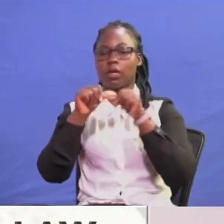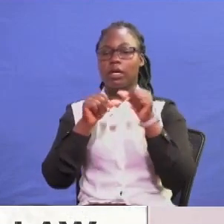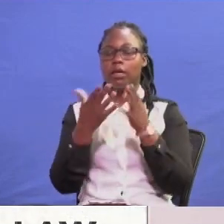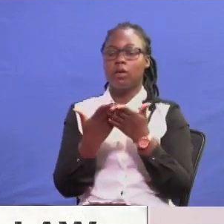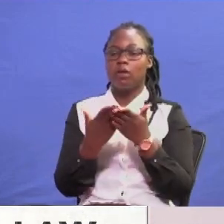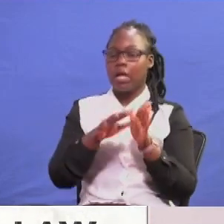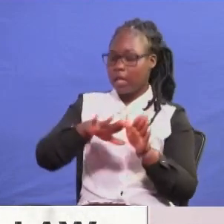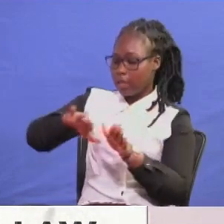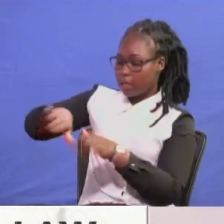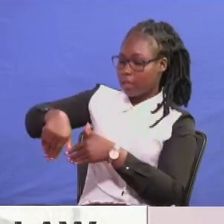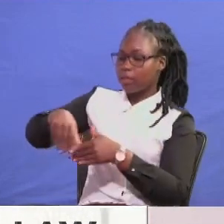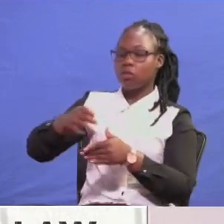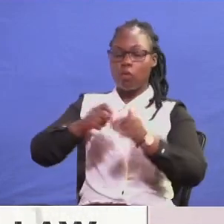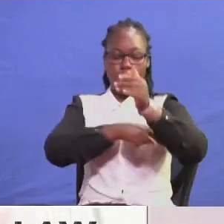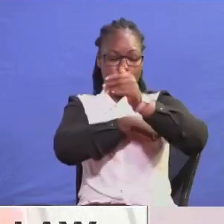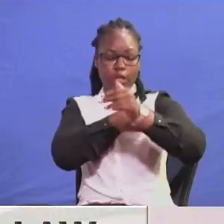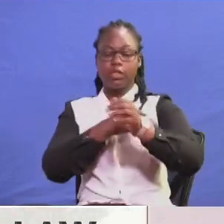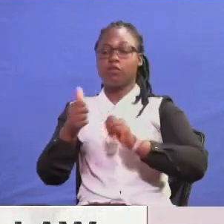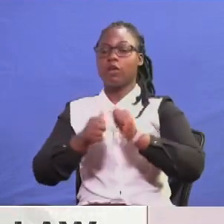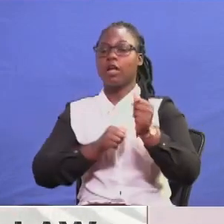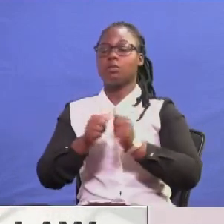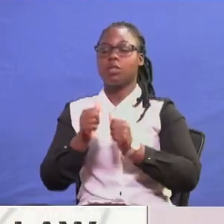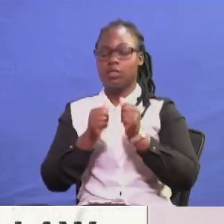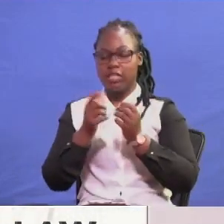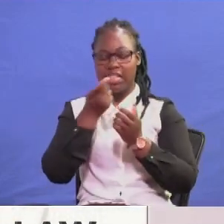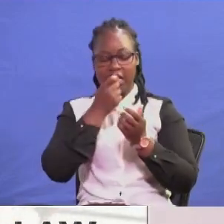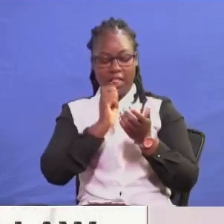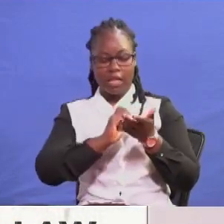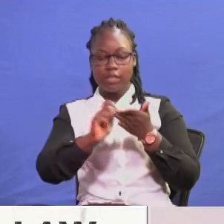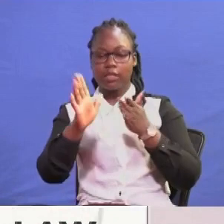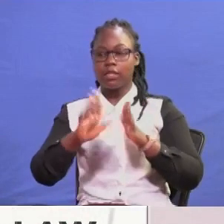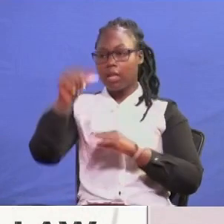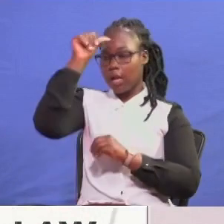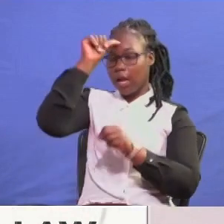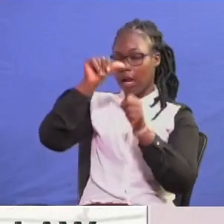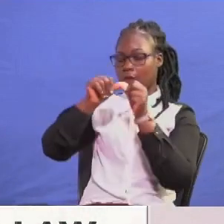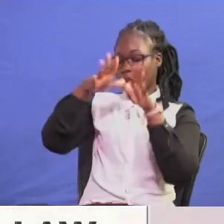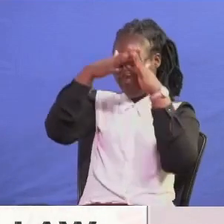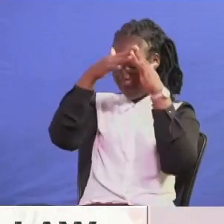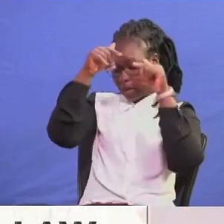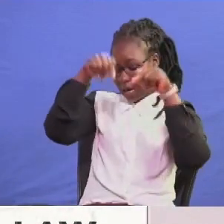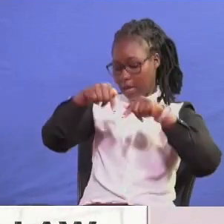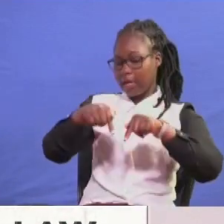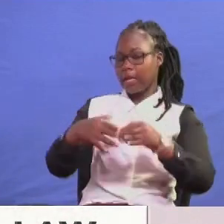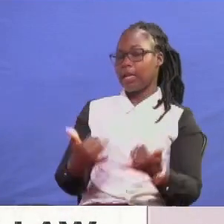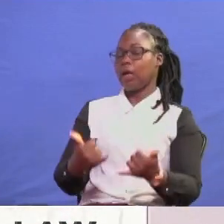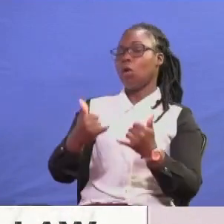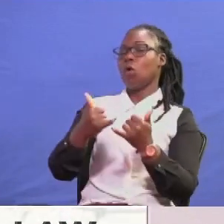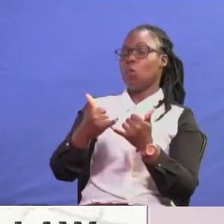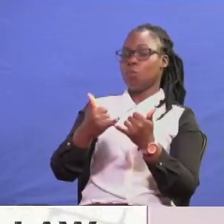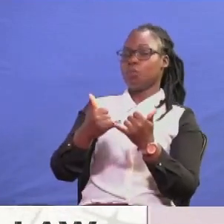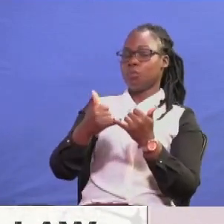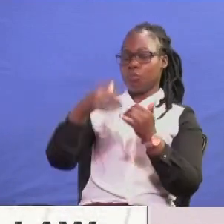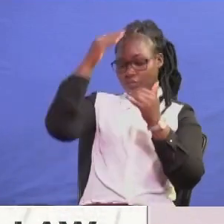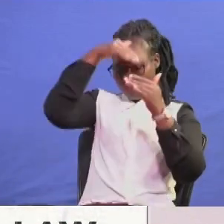the return of the Chief Administrative Secretary. I remember there is a bill right now in Parliament that should